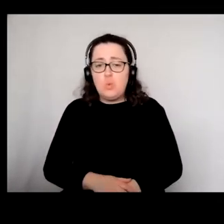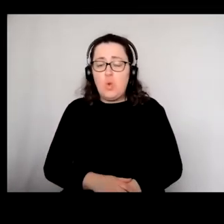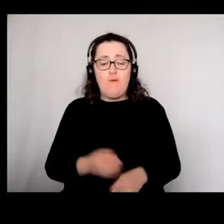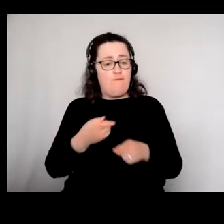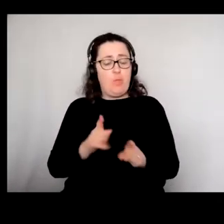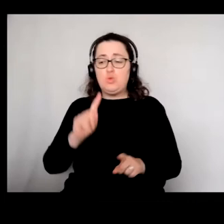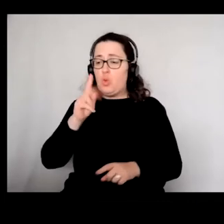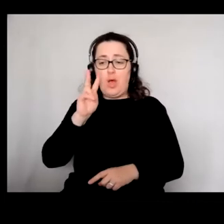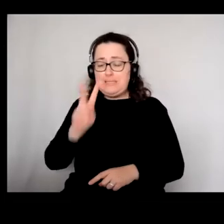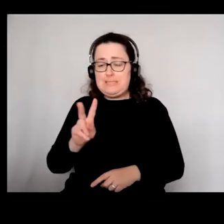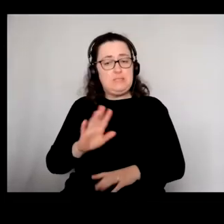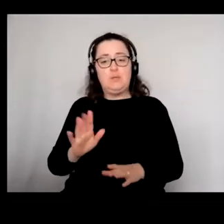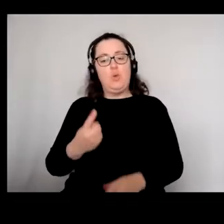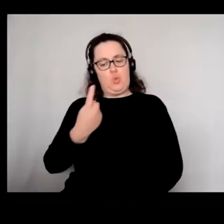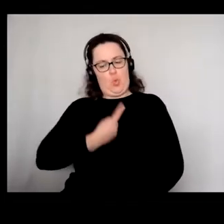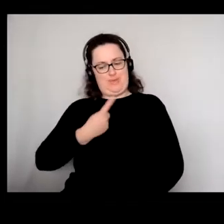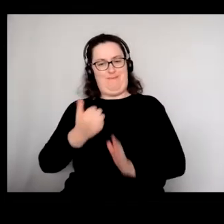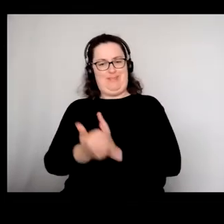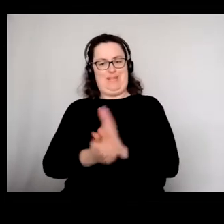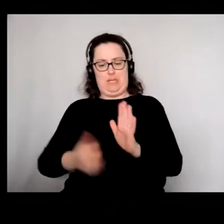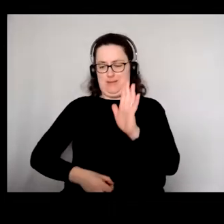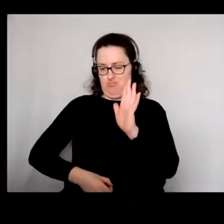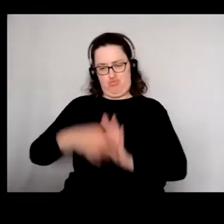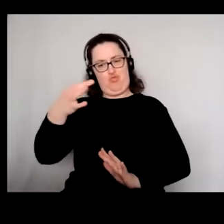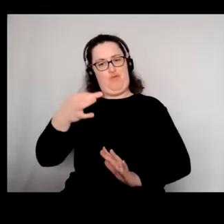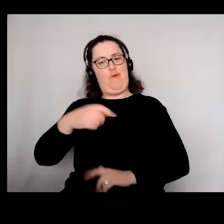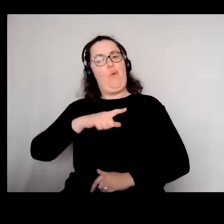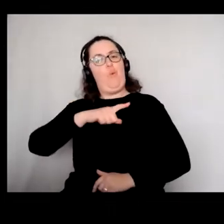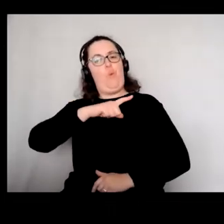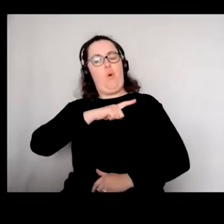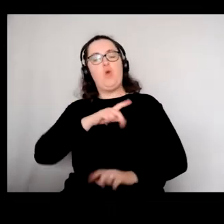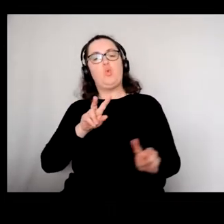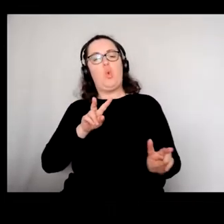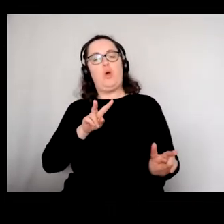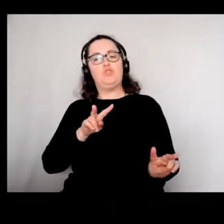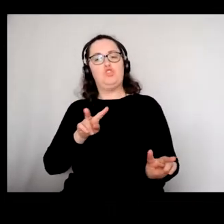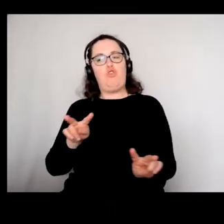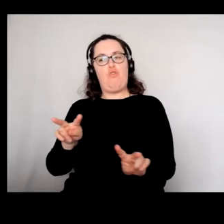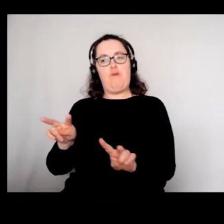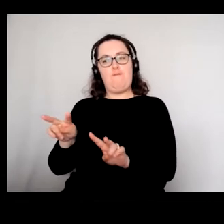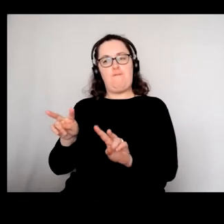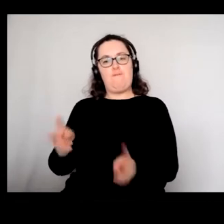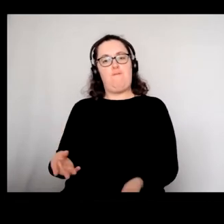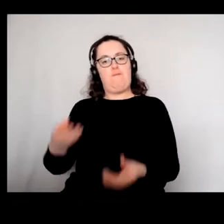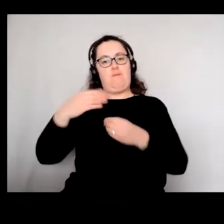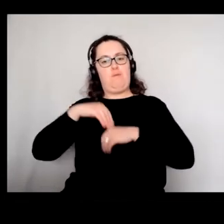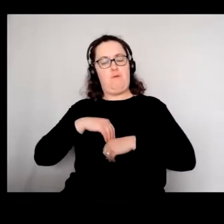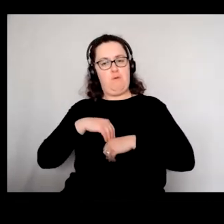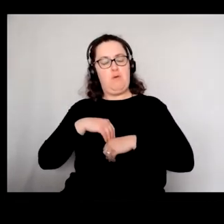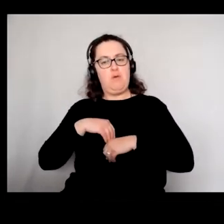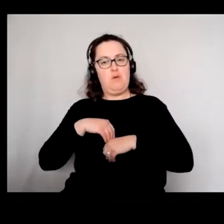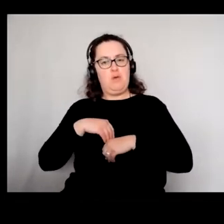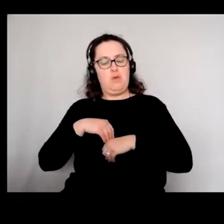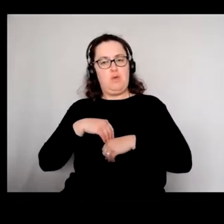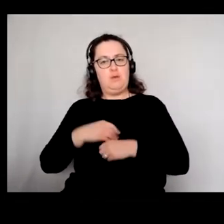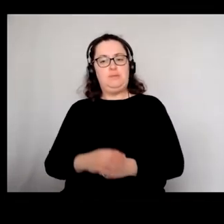see. What you're doing is increasing your skills. What you're doing is getting so much better at observing things. Mm. And the other layer that happens